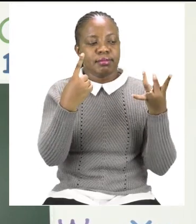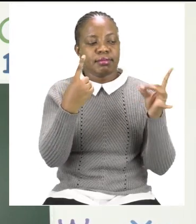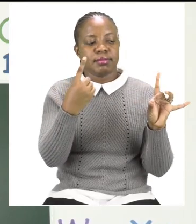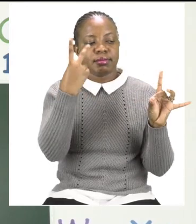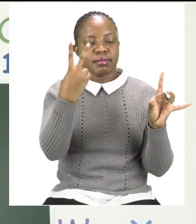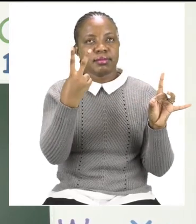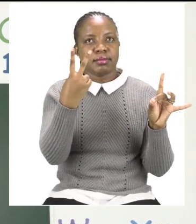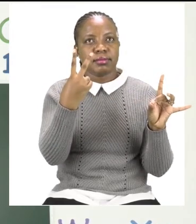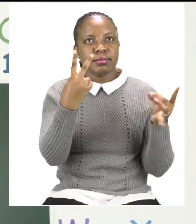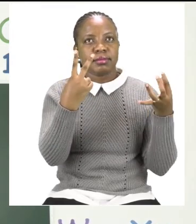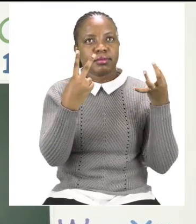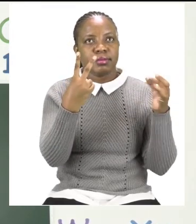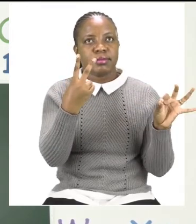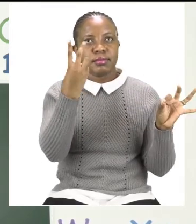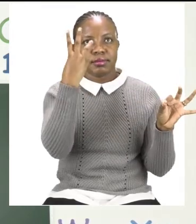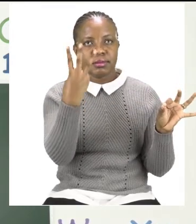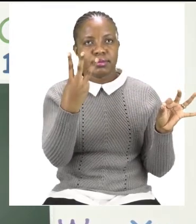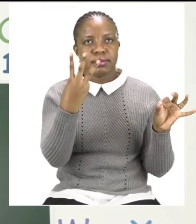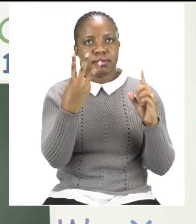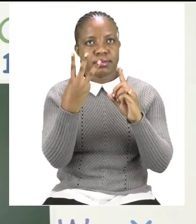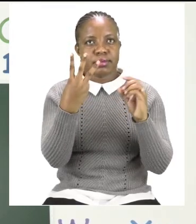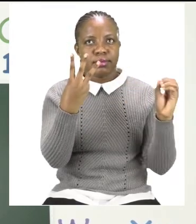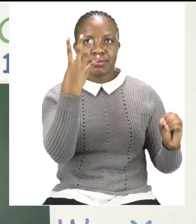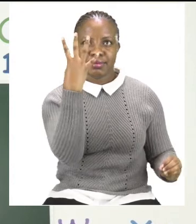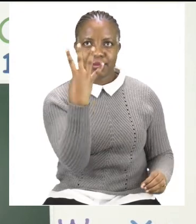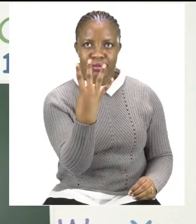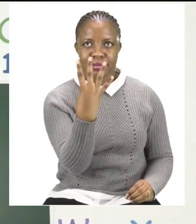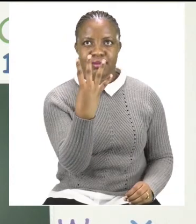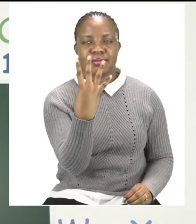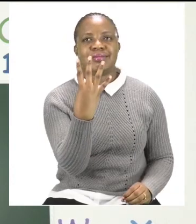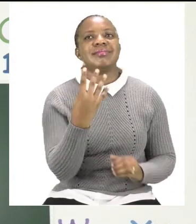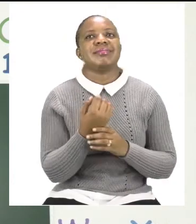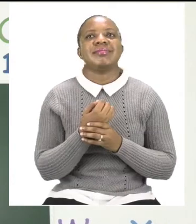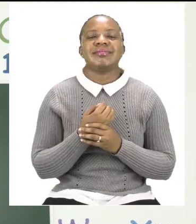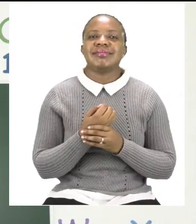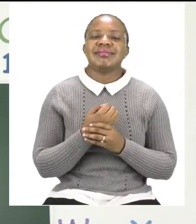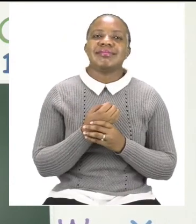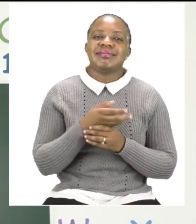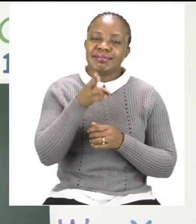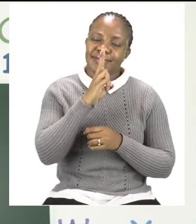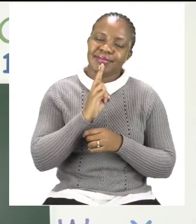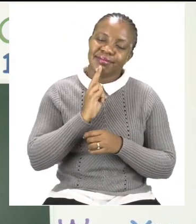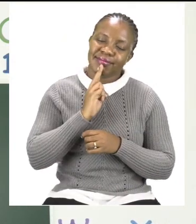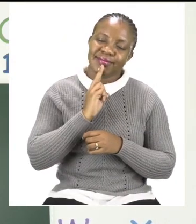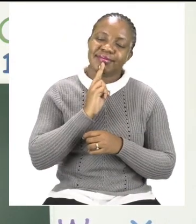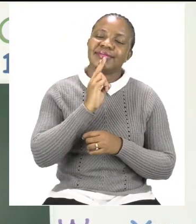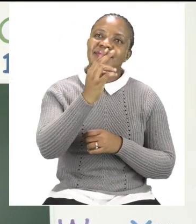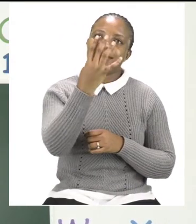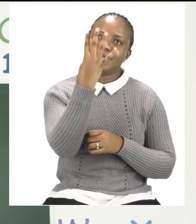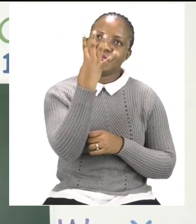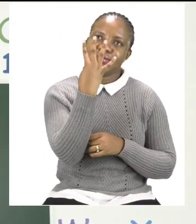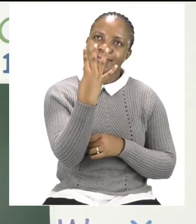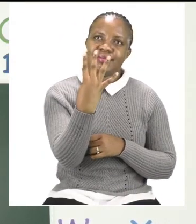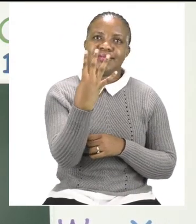2, 3, 4. So our answer is